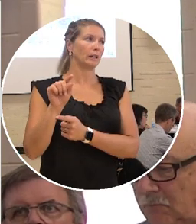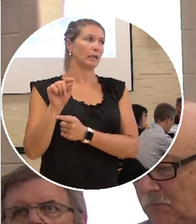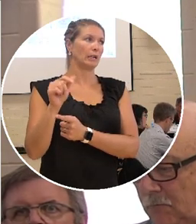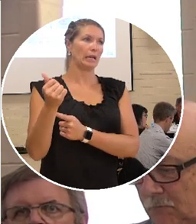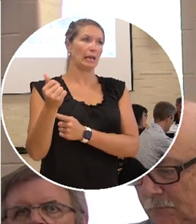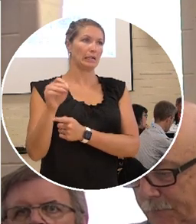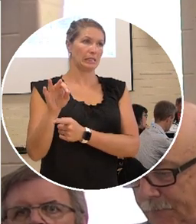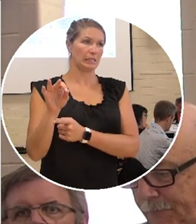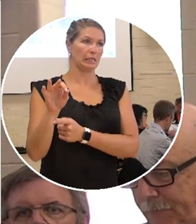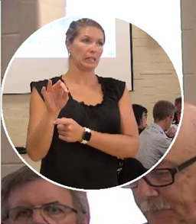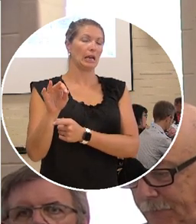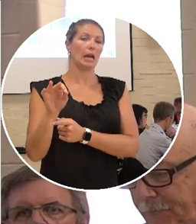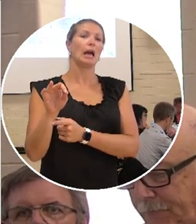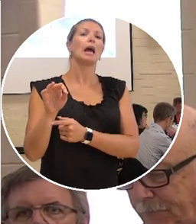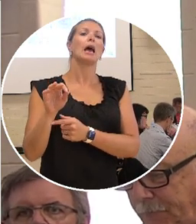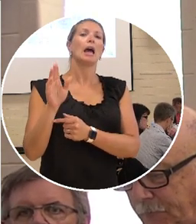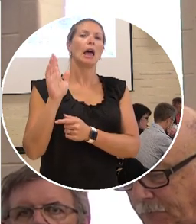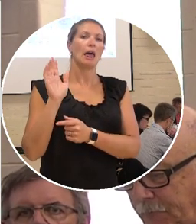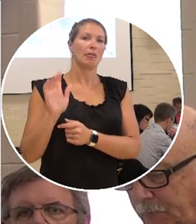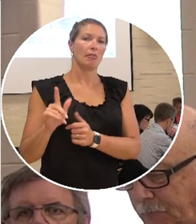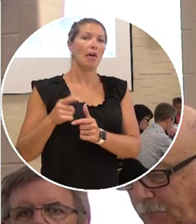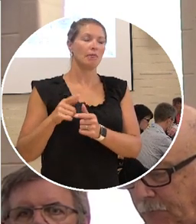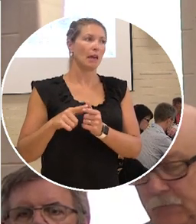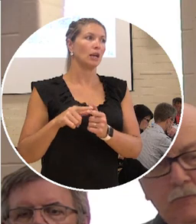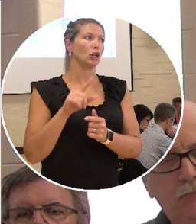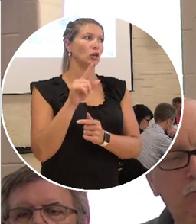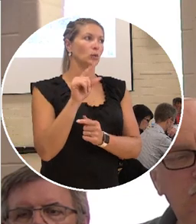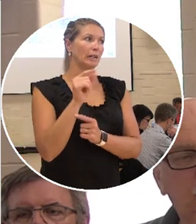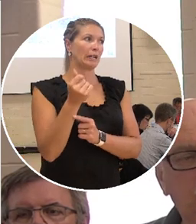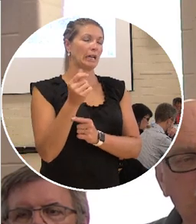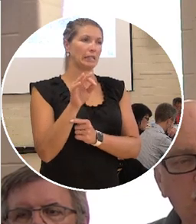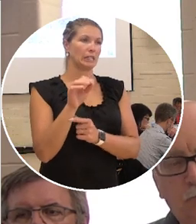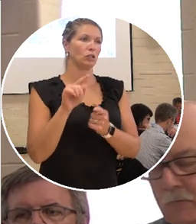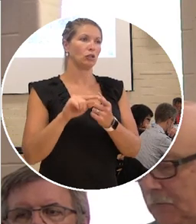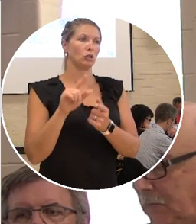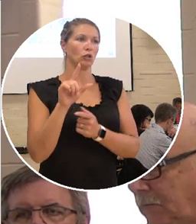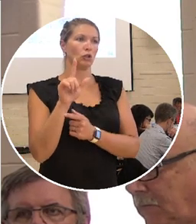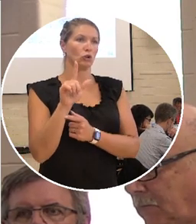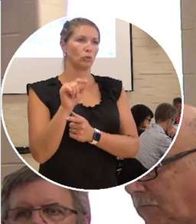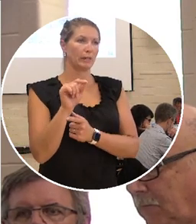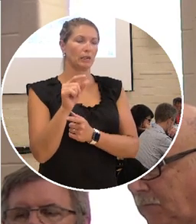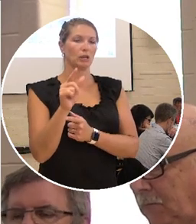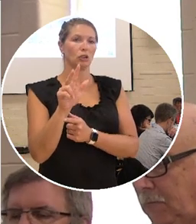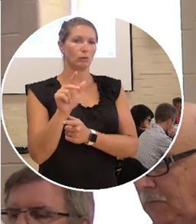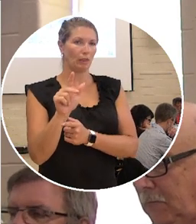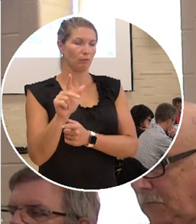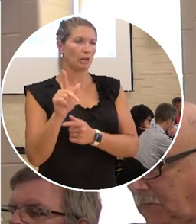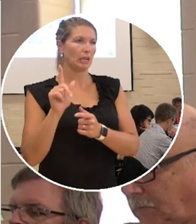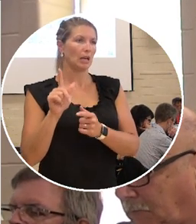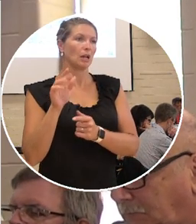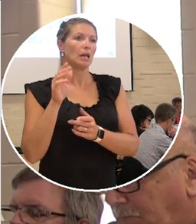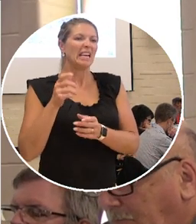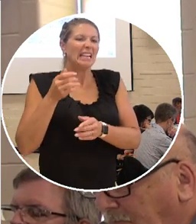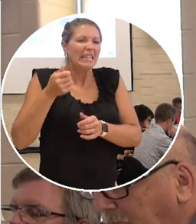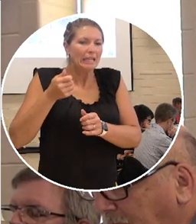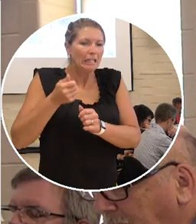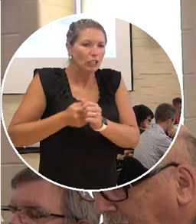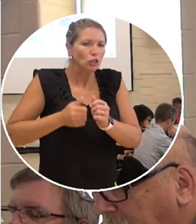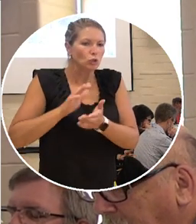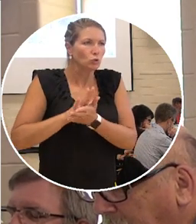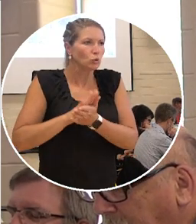2022 to 2023. The School Act 1997 requires the district to submit to the minister at the end of each school